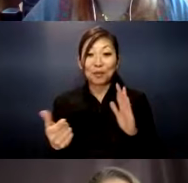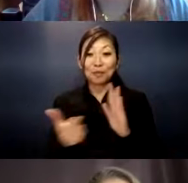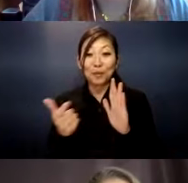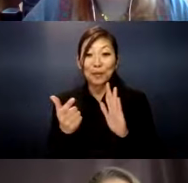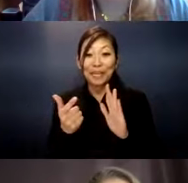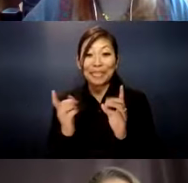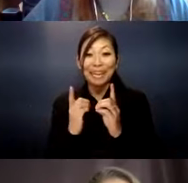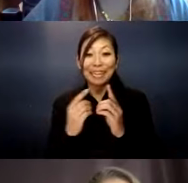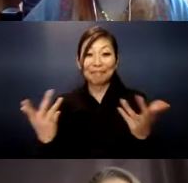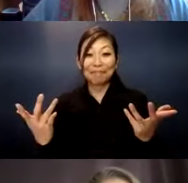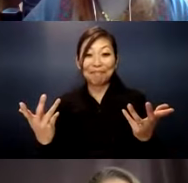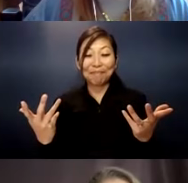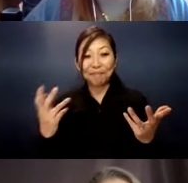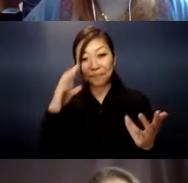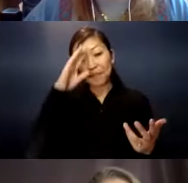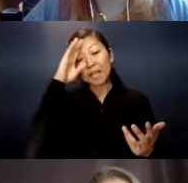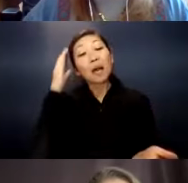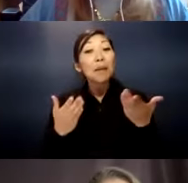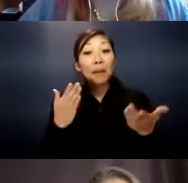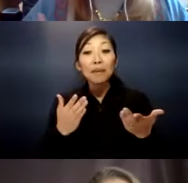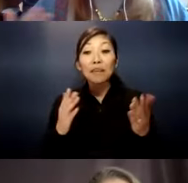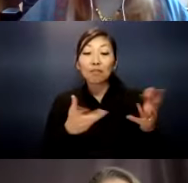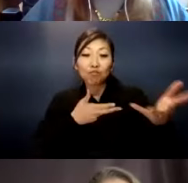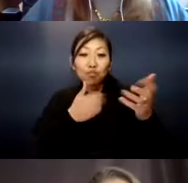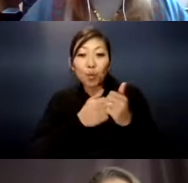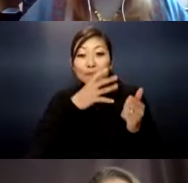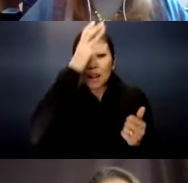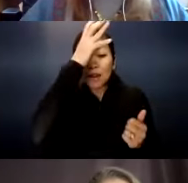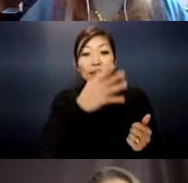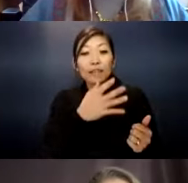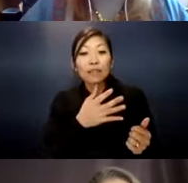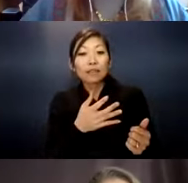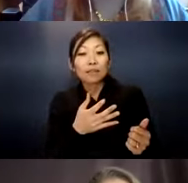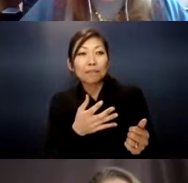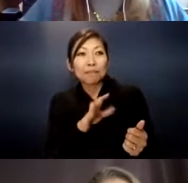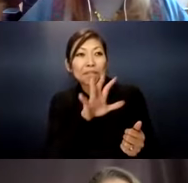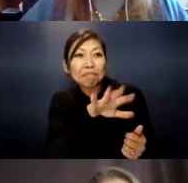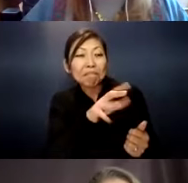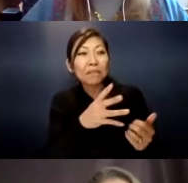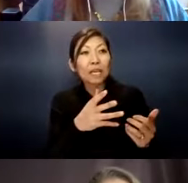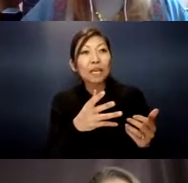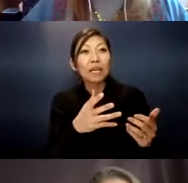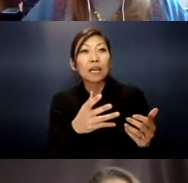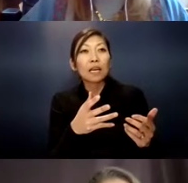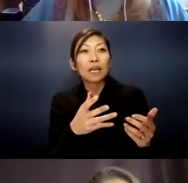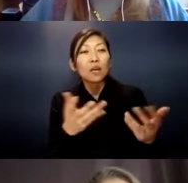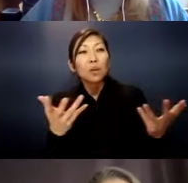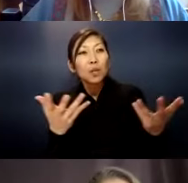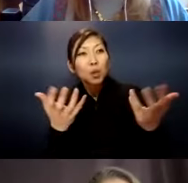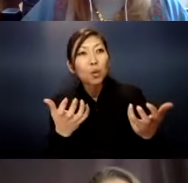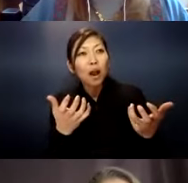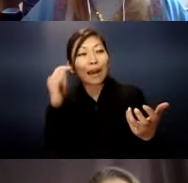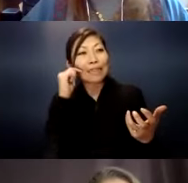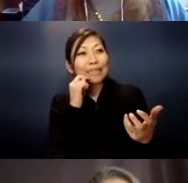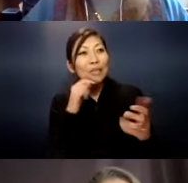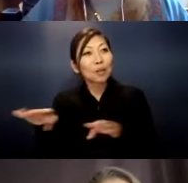acknowledge, like, helping parents acknowledge the fact that, like, what you would like your teenager to do or how you would like your teenager